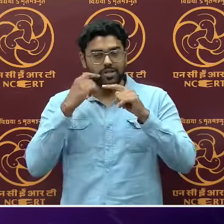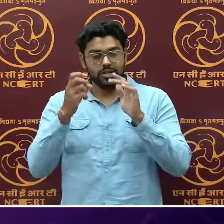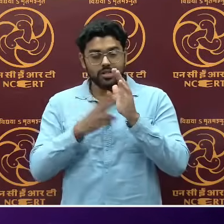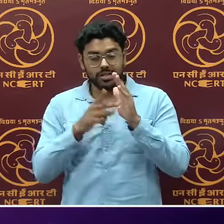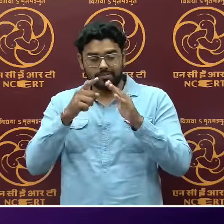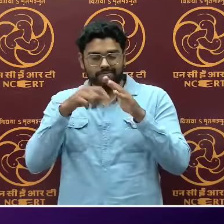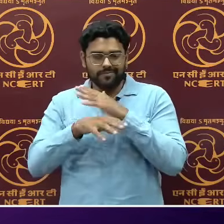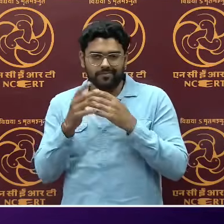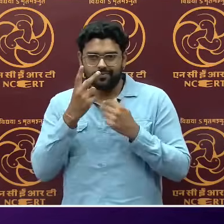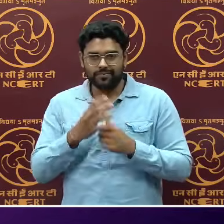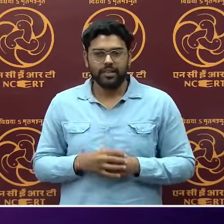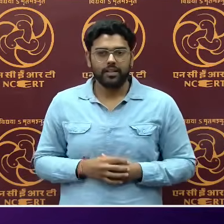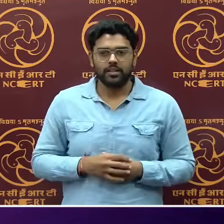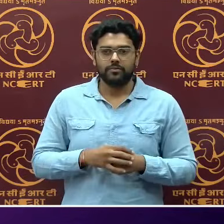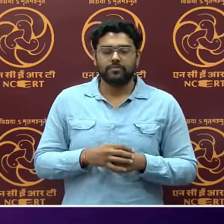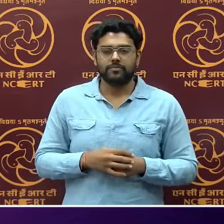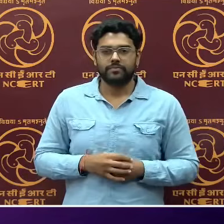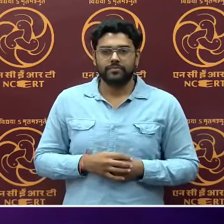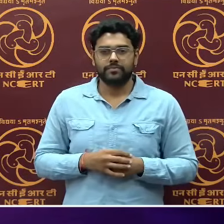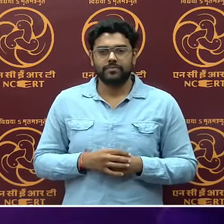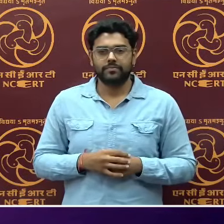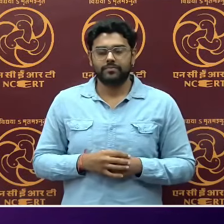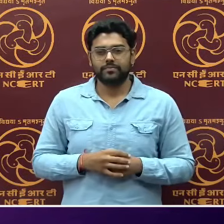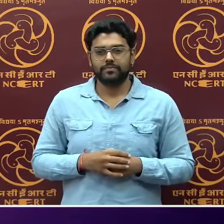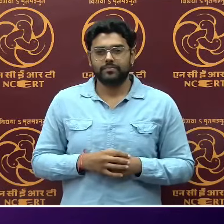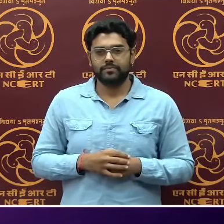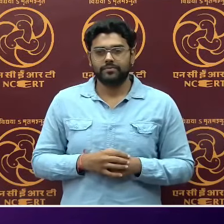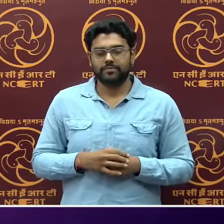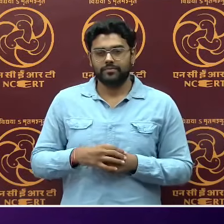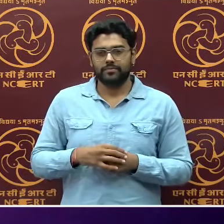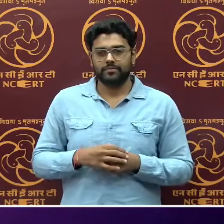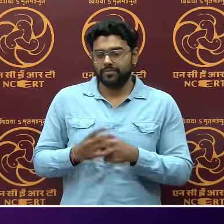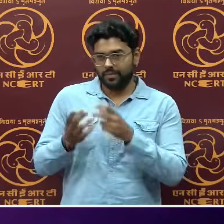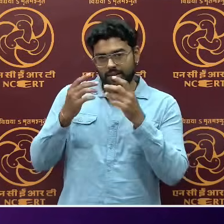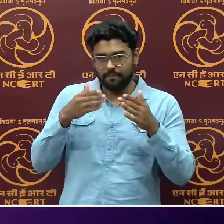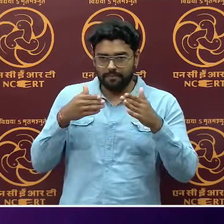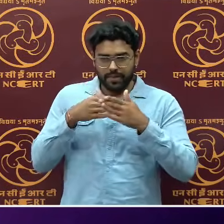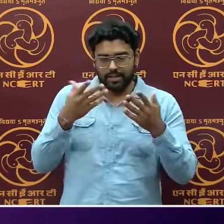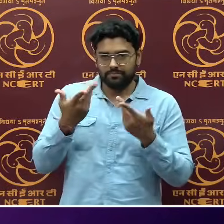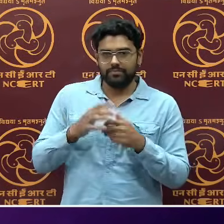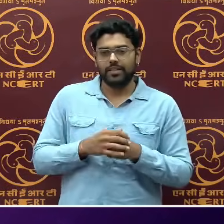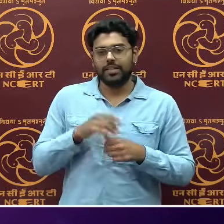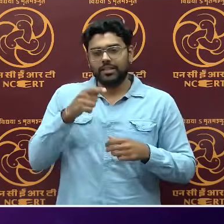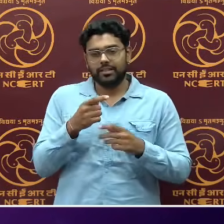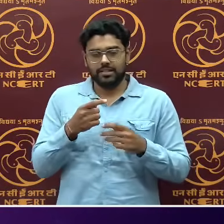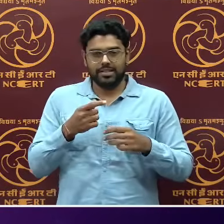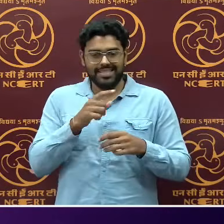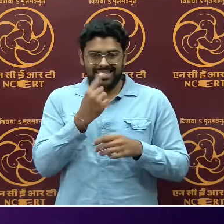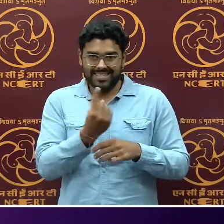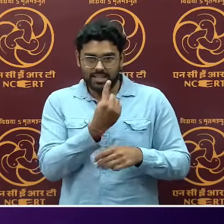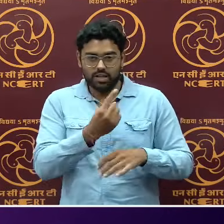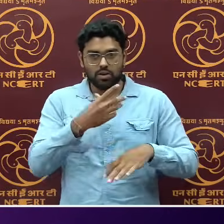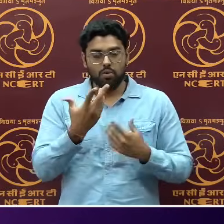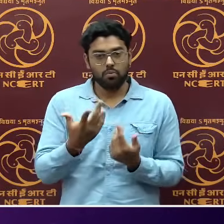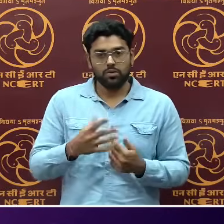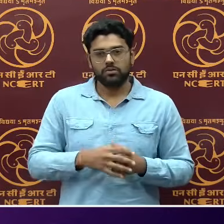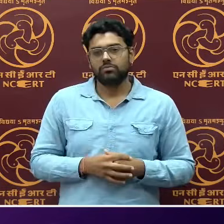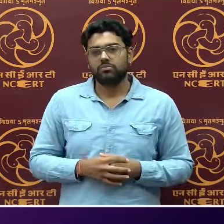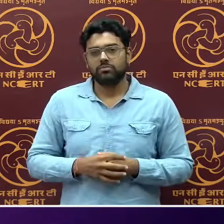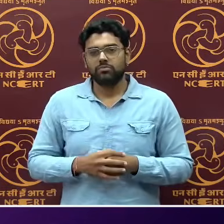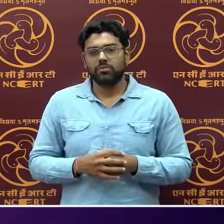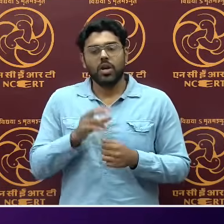see whether the composition is through, whether it is uniform or whether it